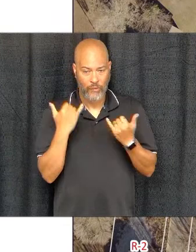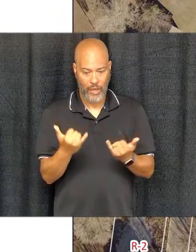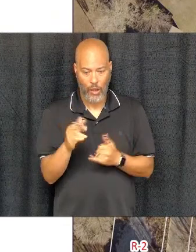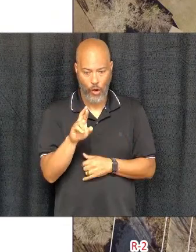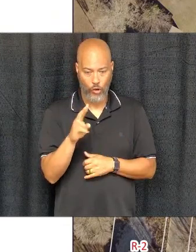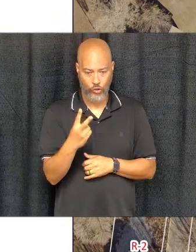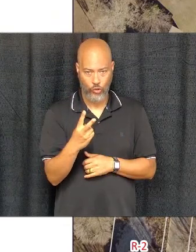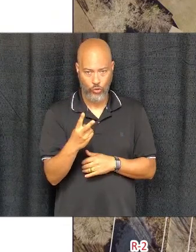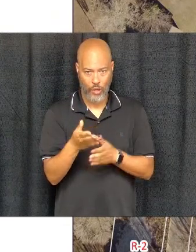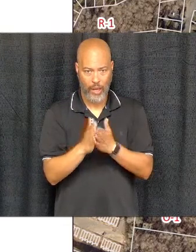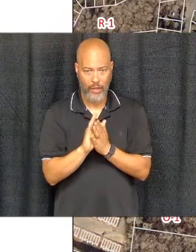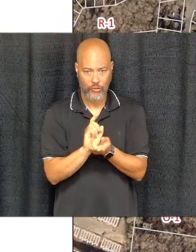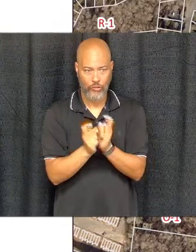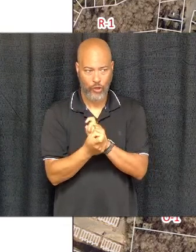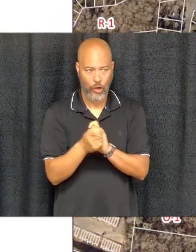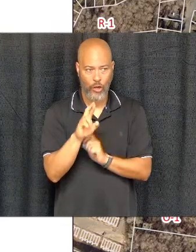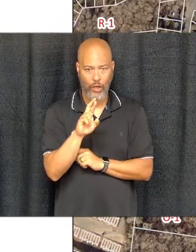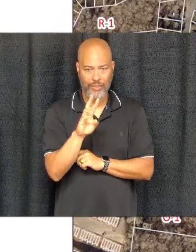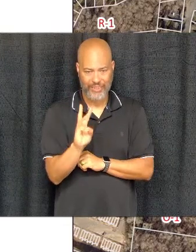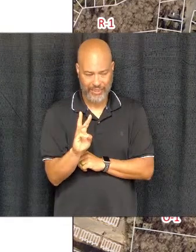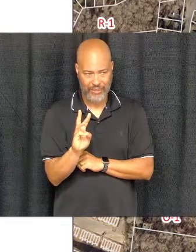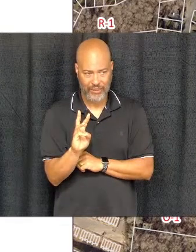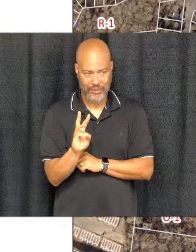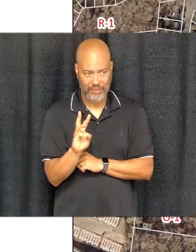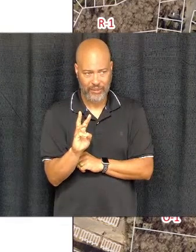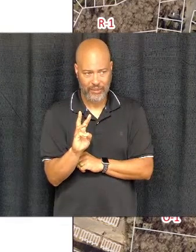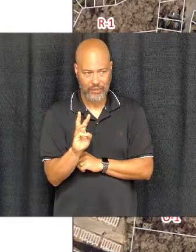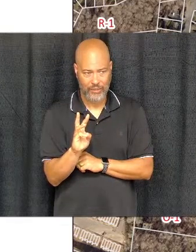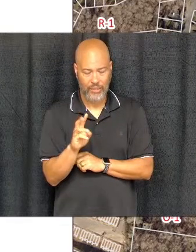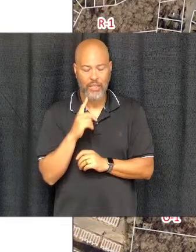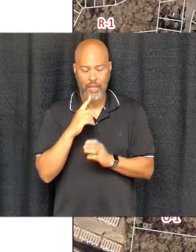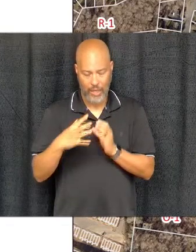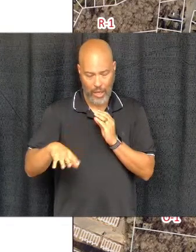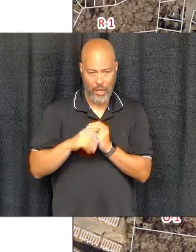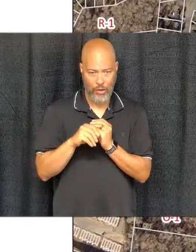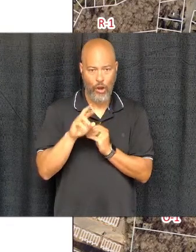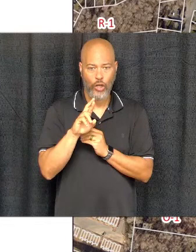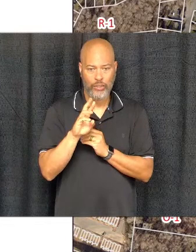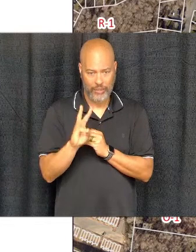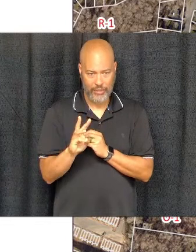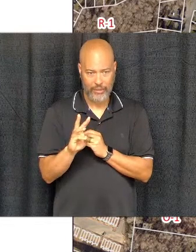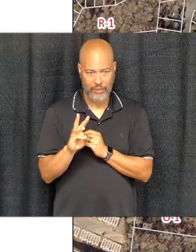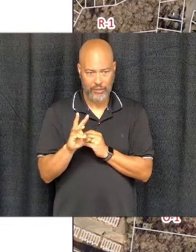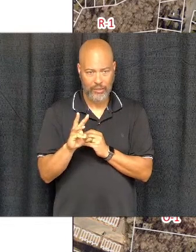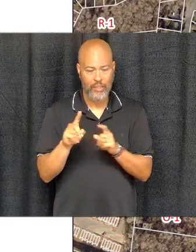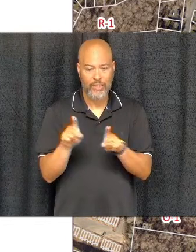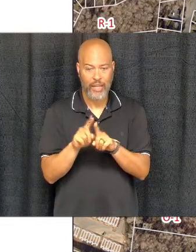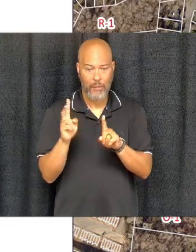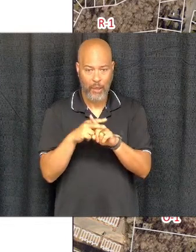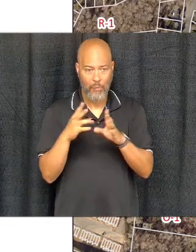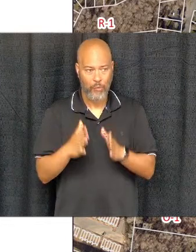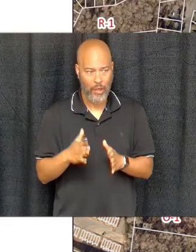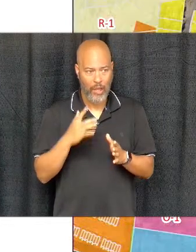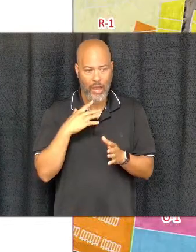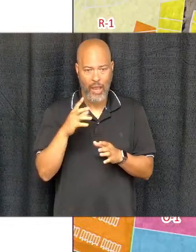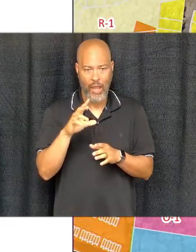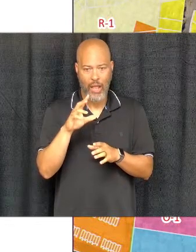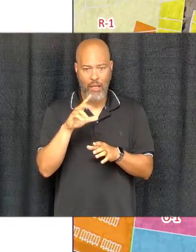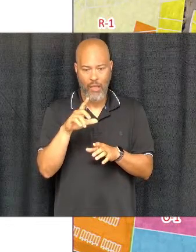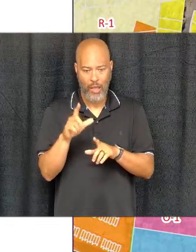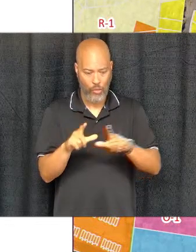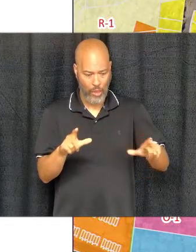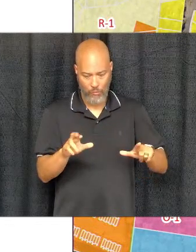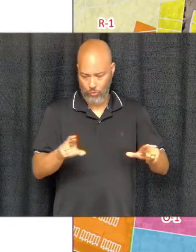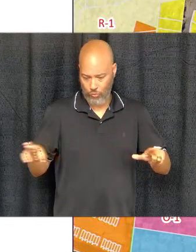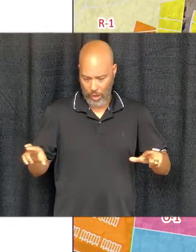zoned R2 and requesting to go to R6. It is an extension of R6. The same applicant has zoned the properties to both the left